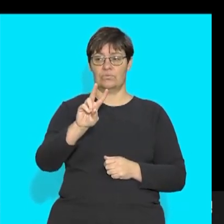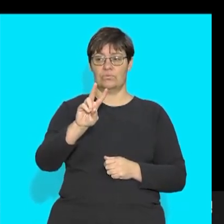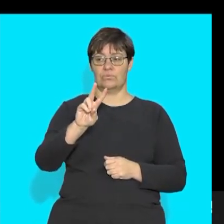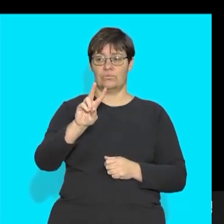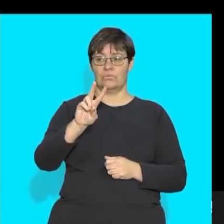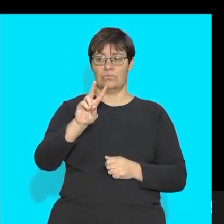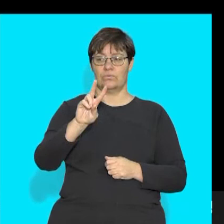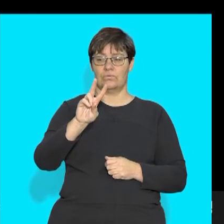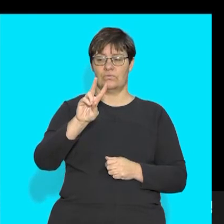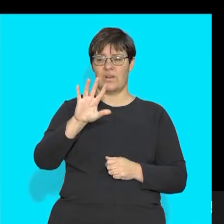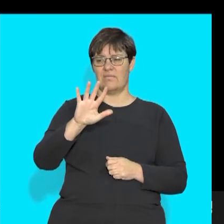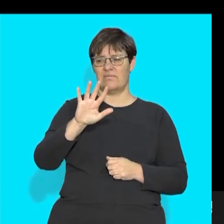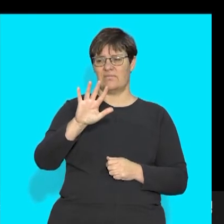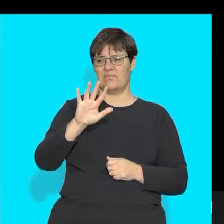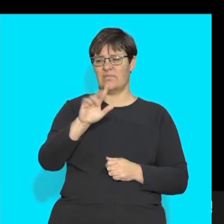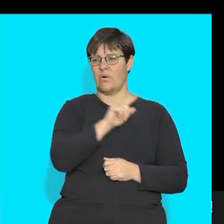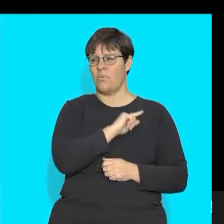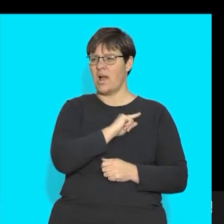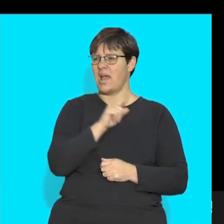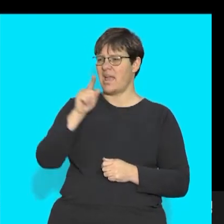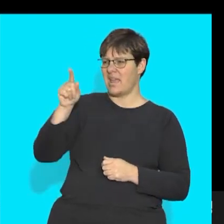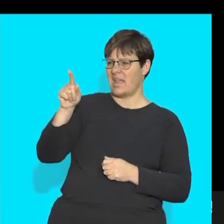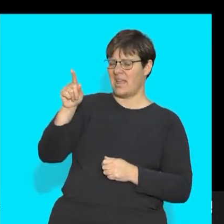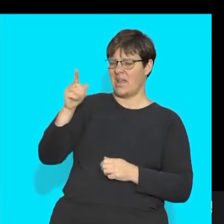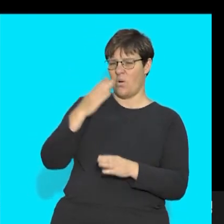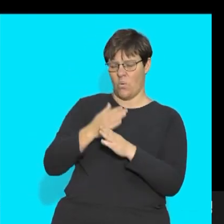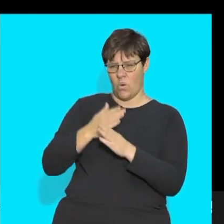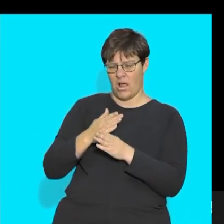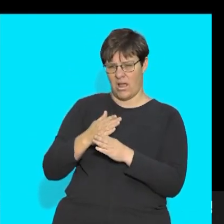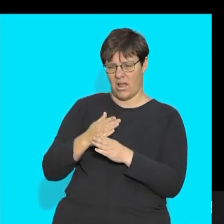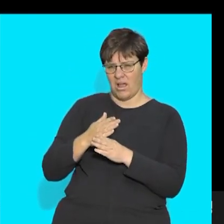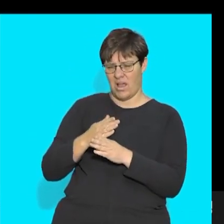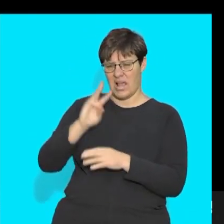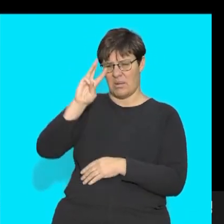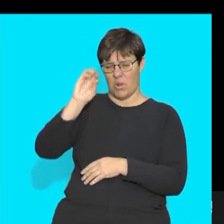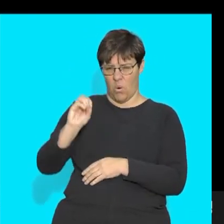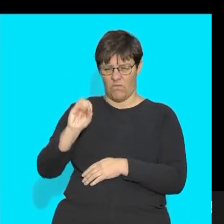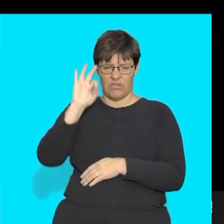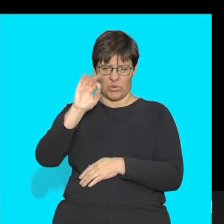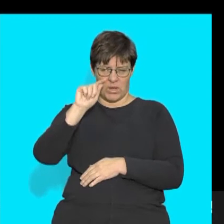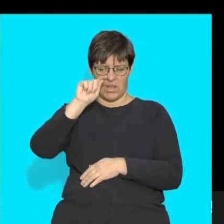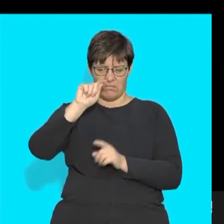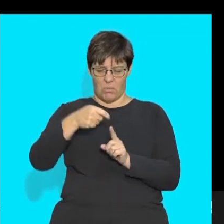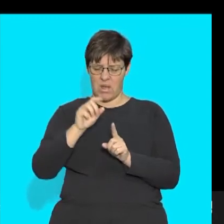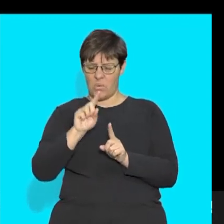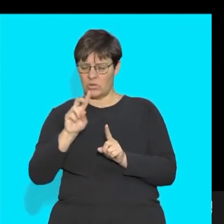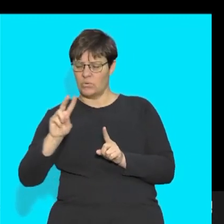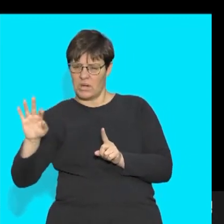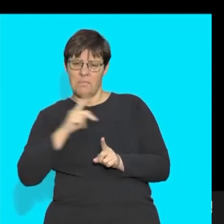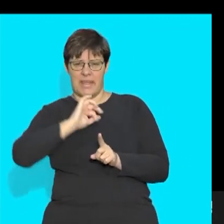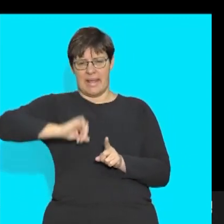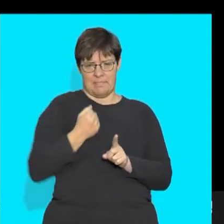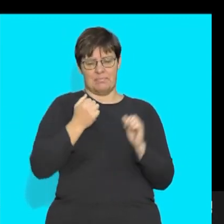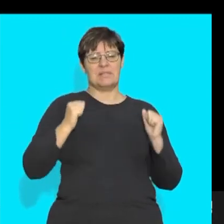5,25. I'm going to, because they gave me the work function to 3 decimal places,